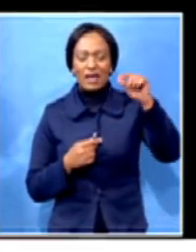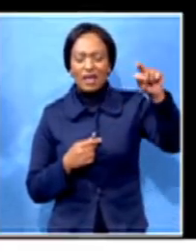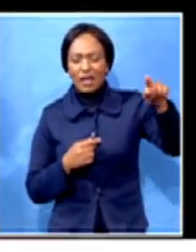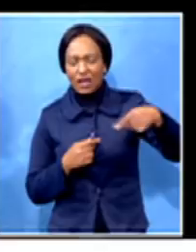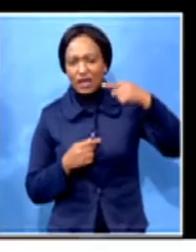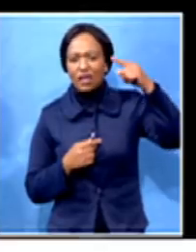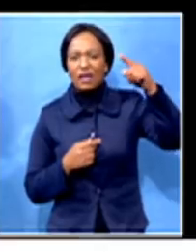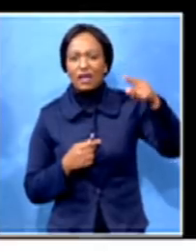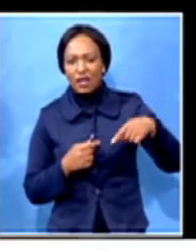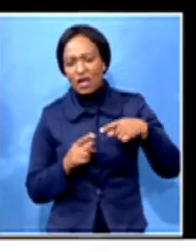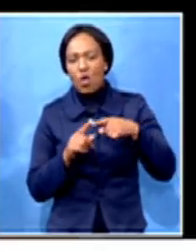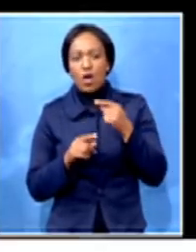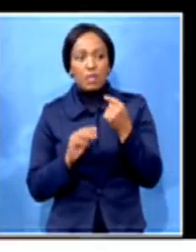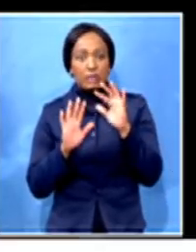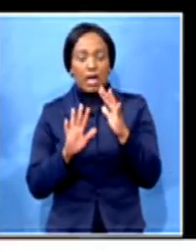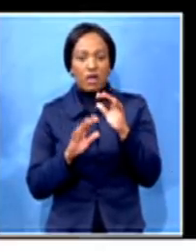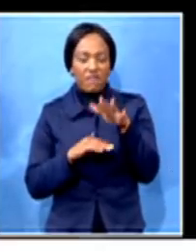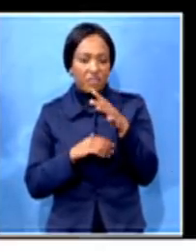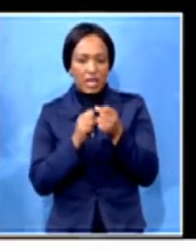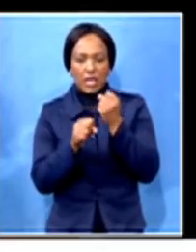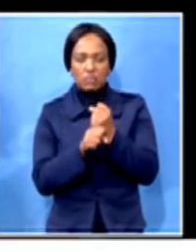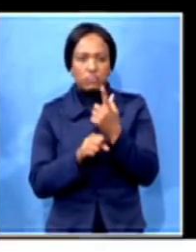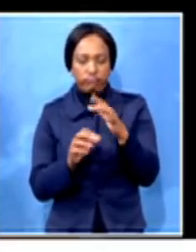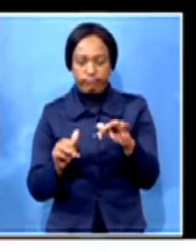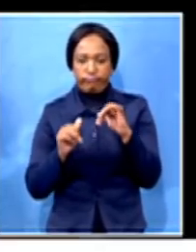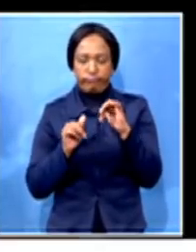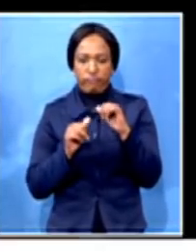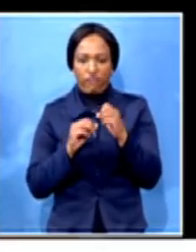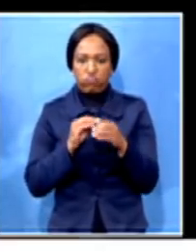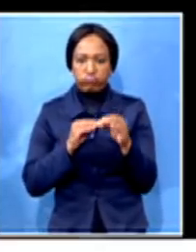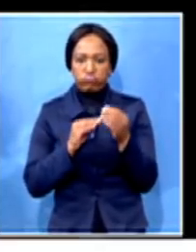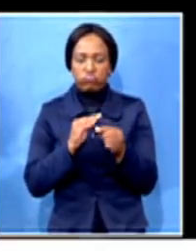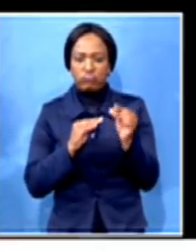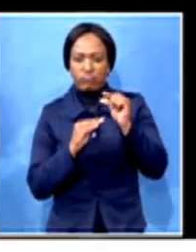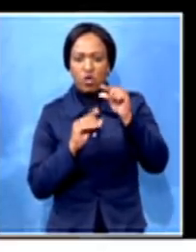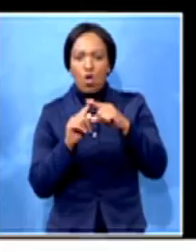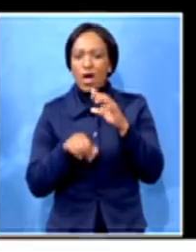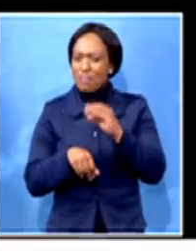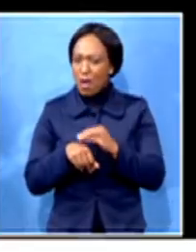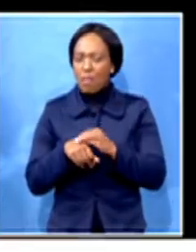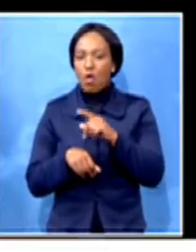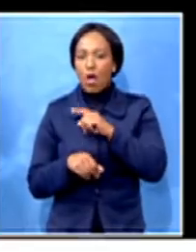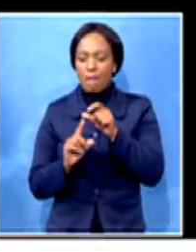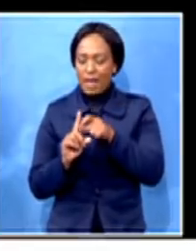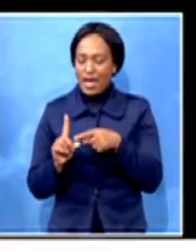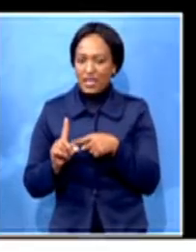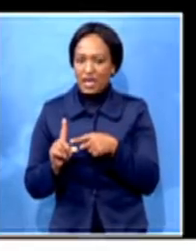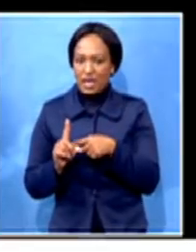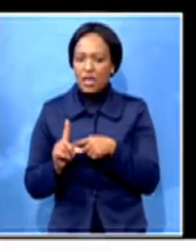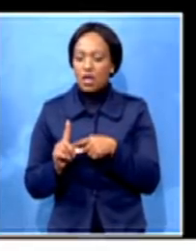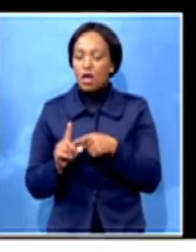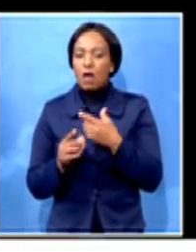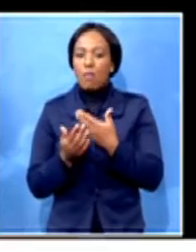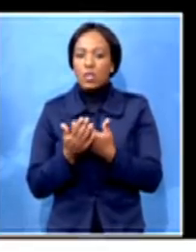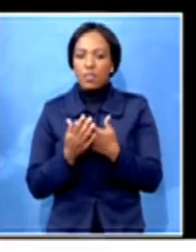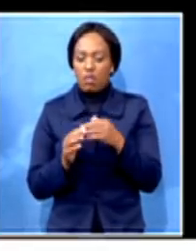will take 10 or 15 years for you to get a particular return, that is problematic for somebody who's going to retire long before